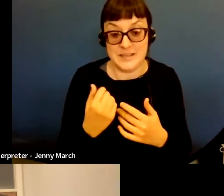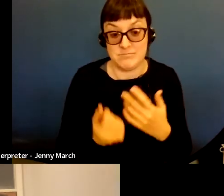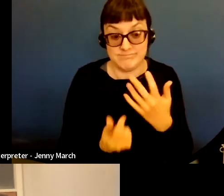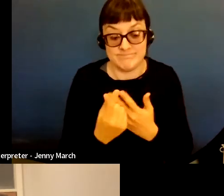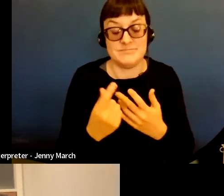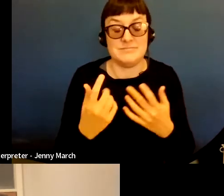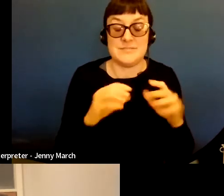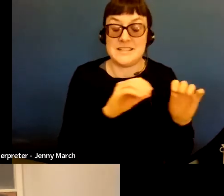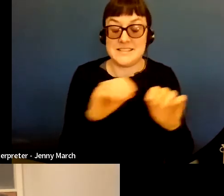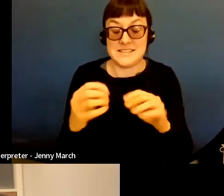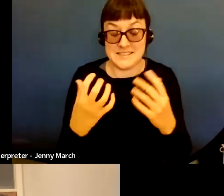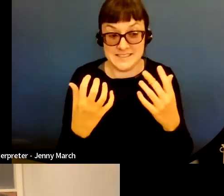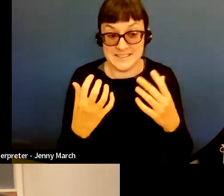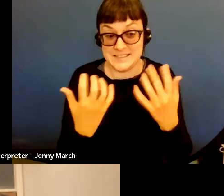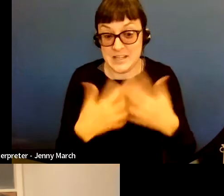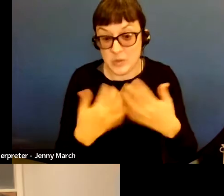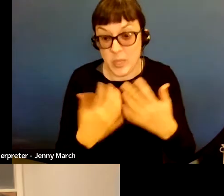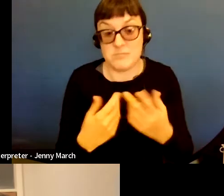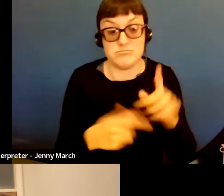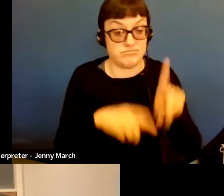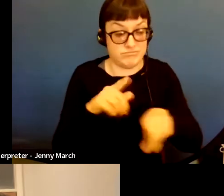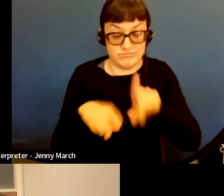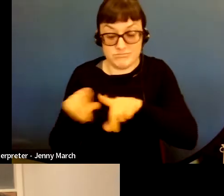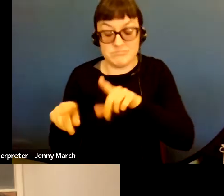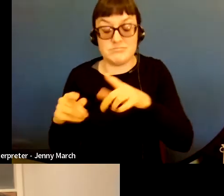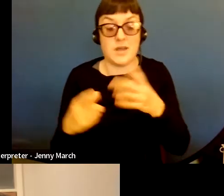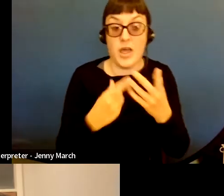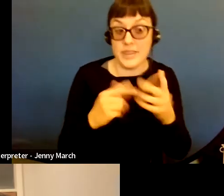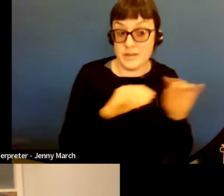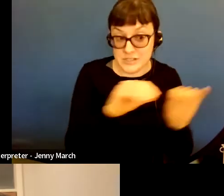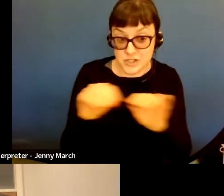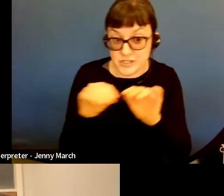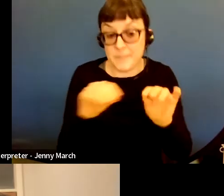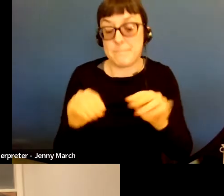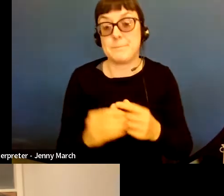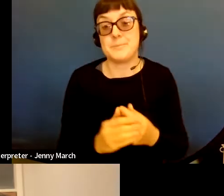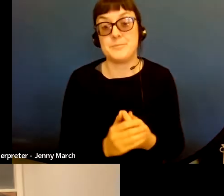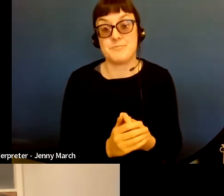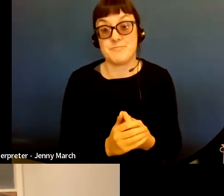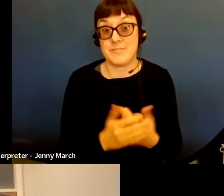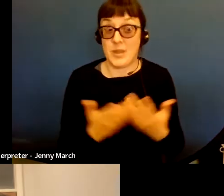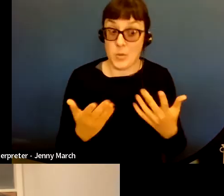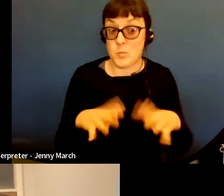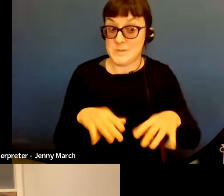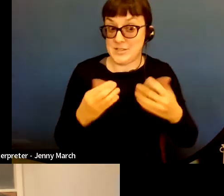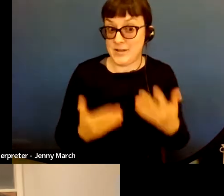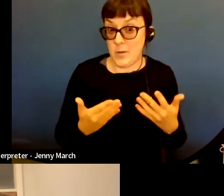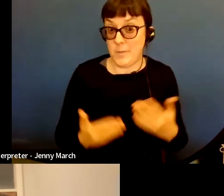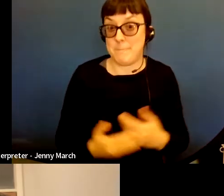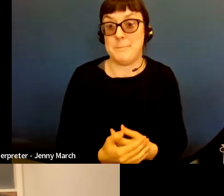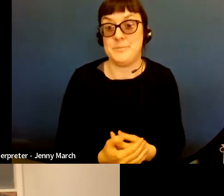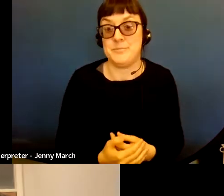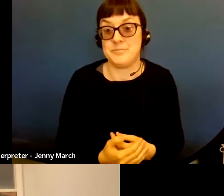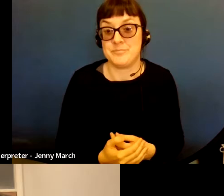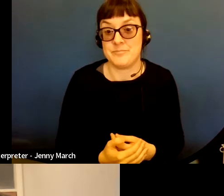educational technology and other areas of education. So let's get started. Just a